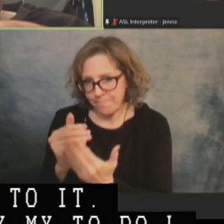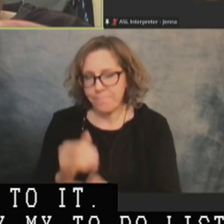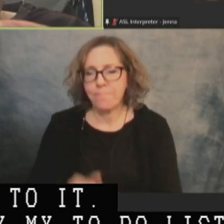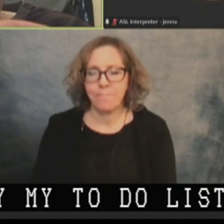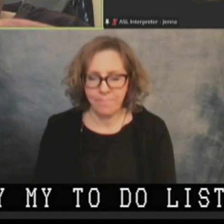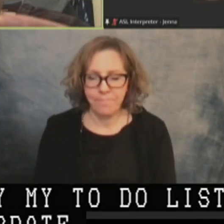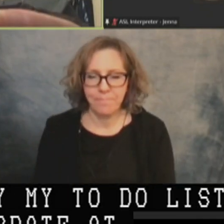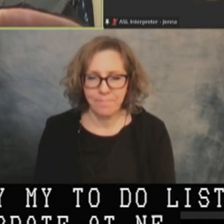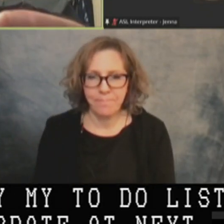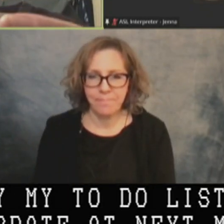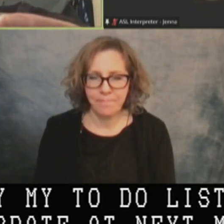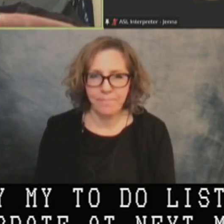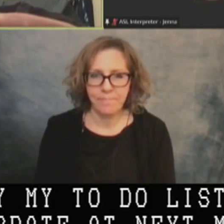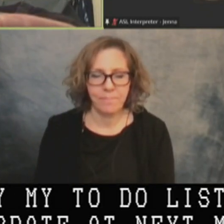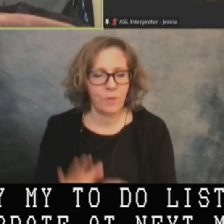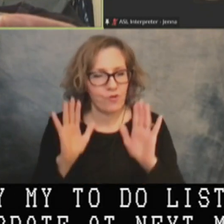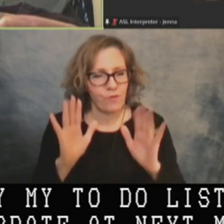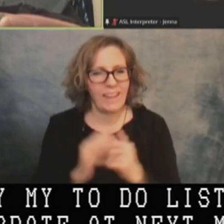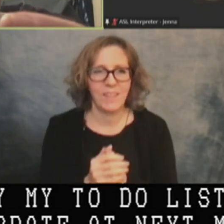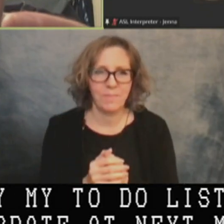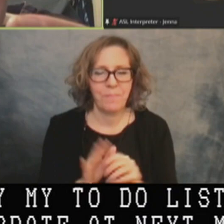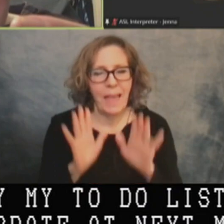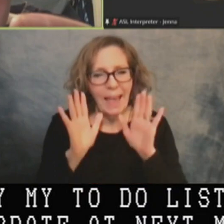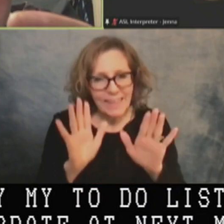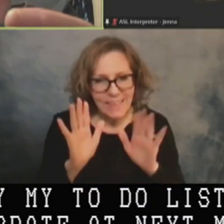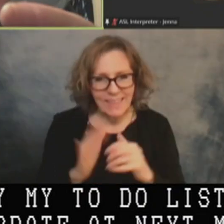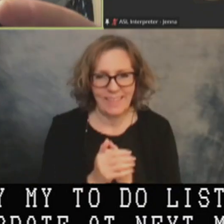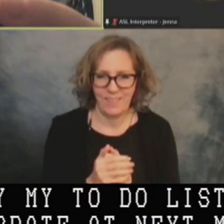Excellent. In the words of Mr. Burns.